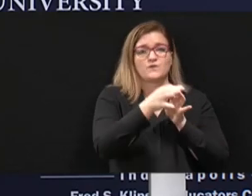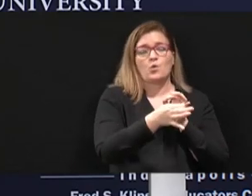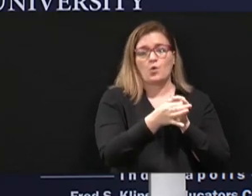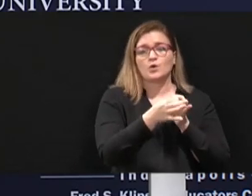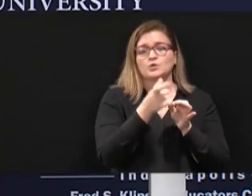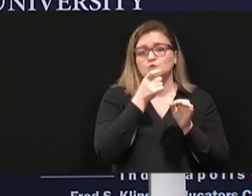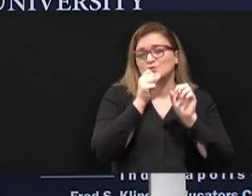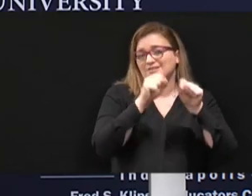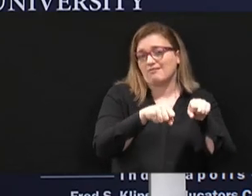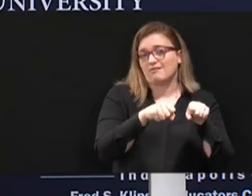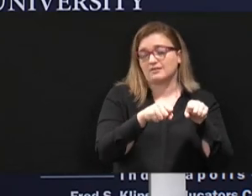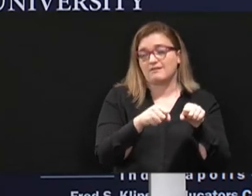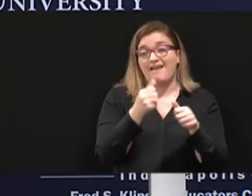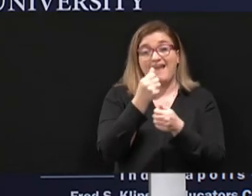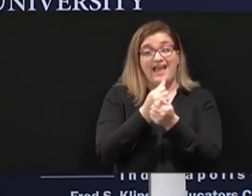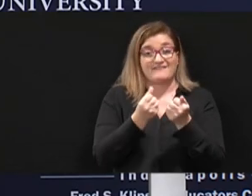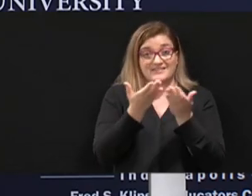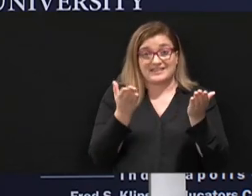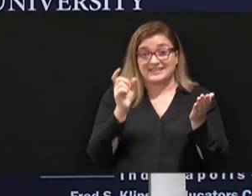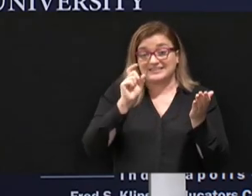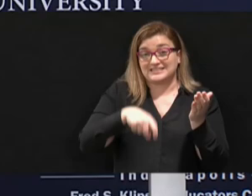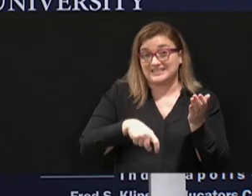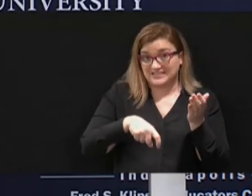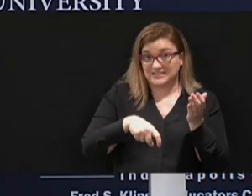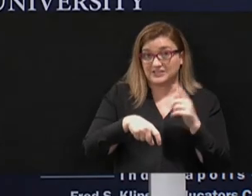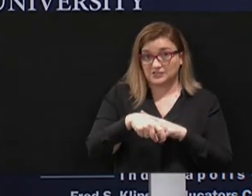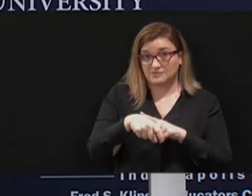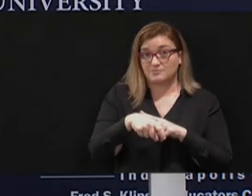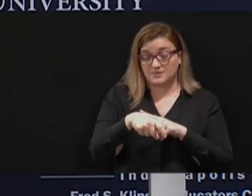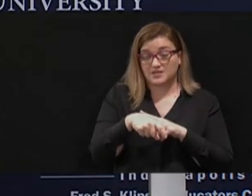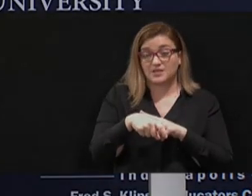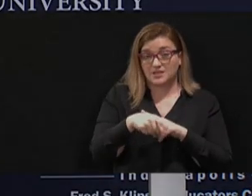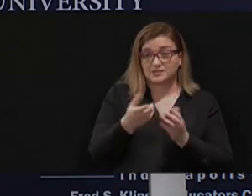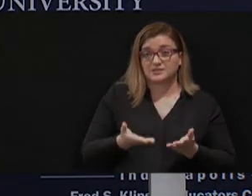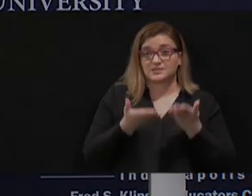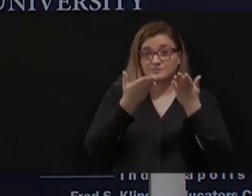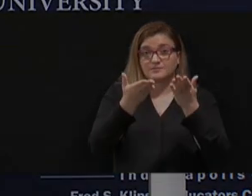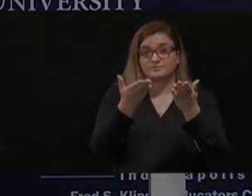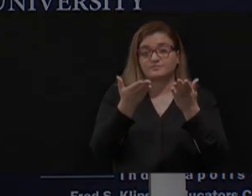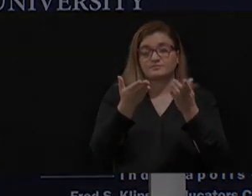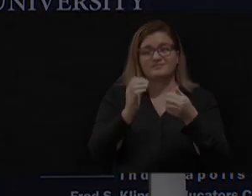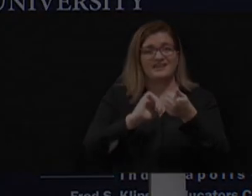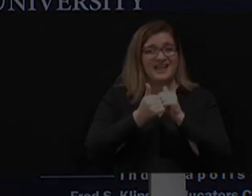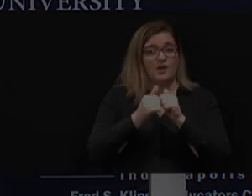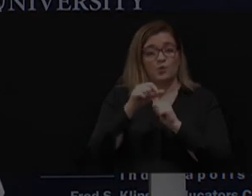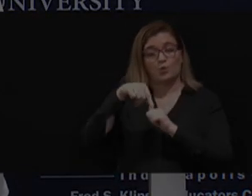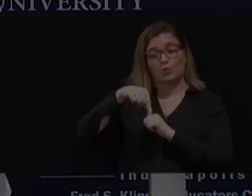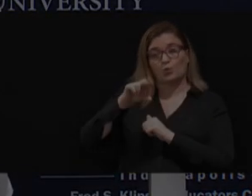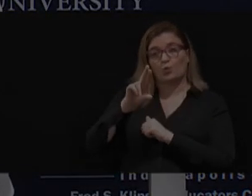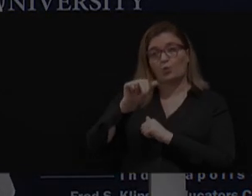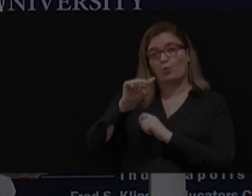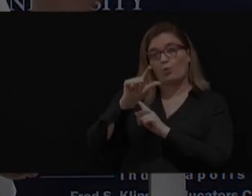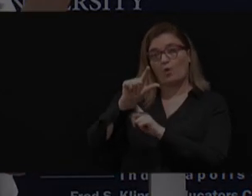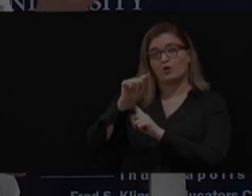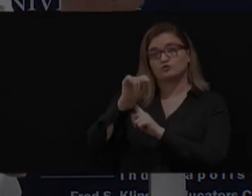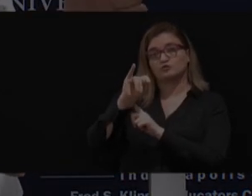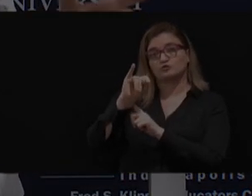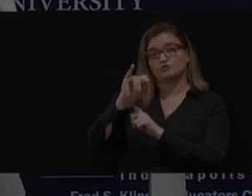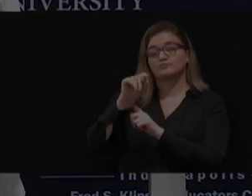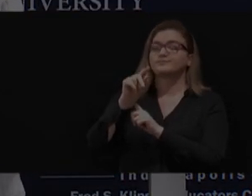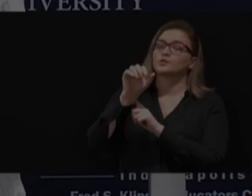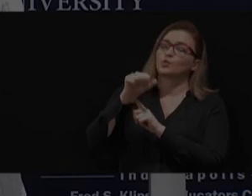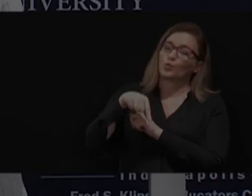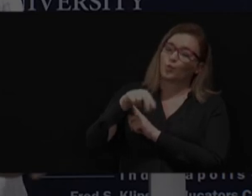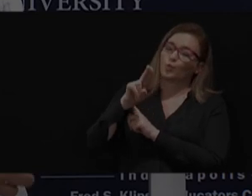going to be submitted by Qualtrics, okay? Now, you may not have heard of Qualtrics before, but it's pretty straightforward. You just get a